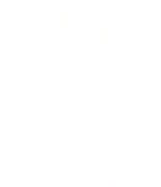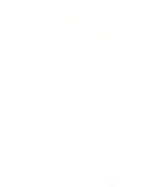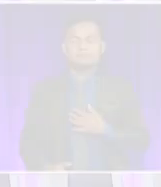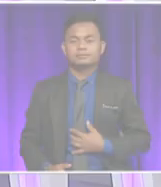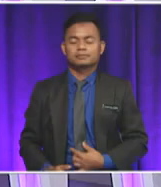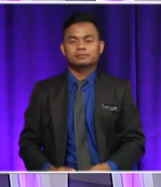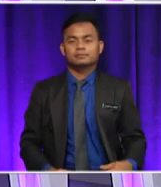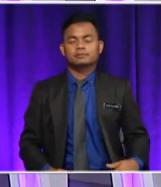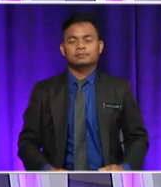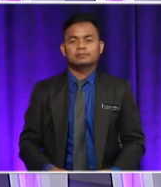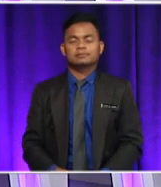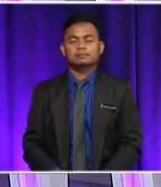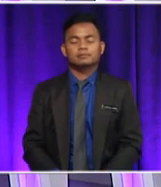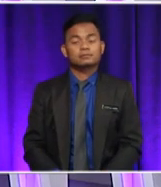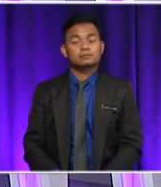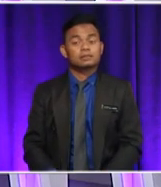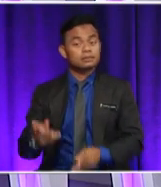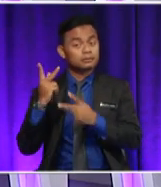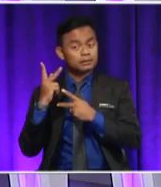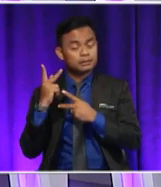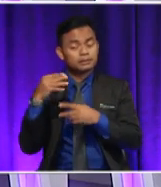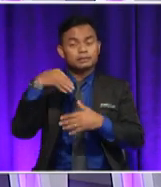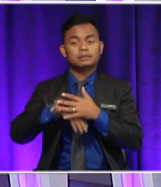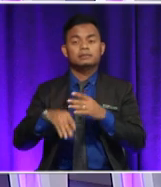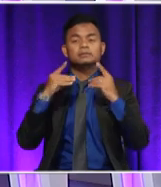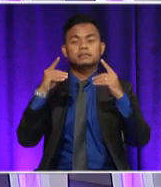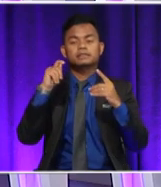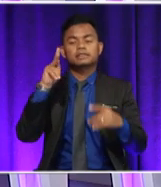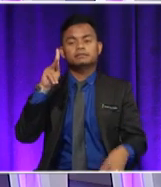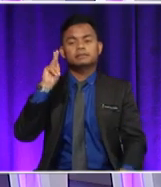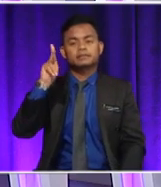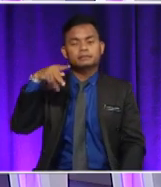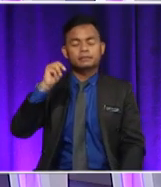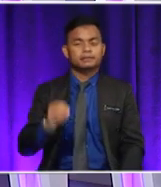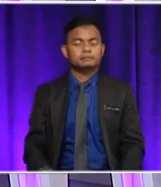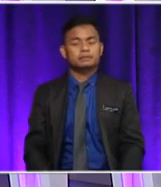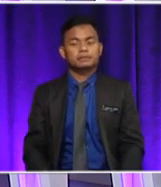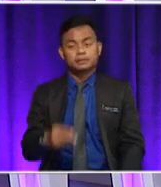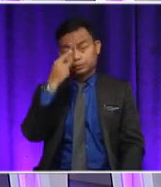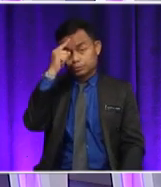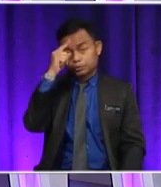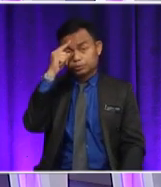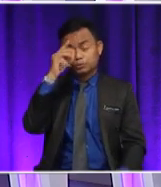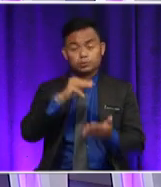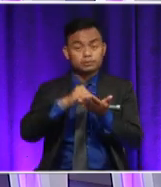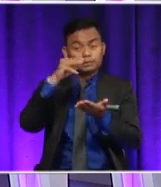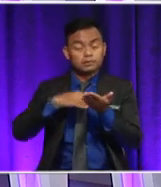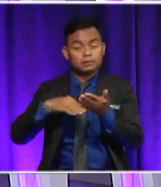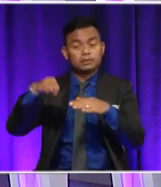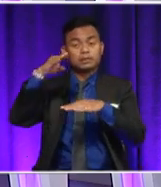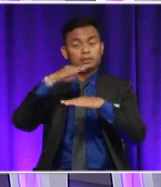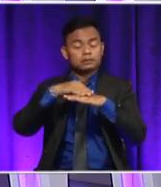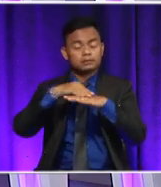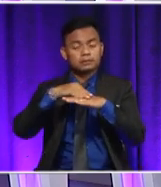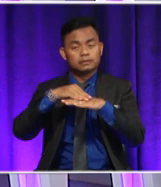KPM. Welcome back on DidikTV KPM. Now for the upper secondary school slot, we are learning English, and the